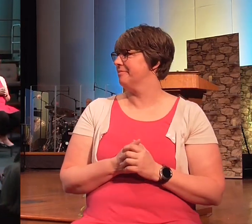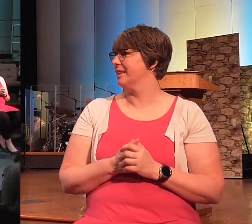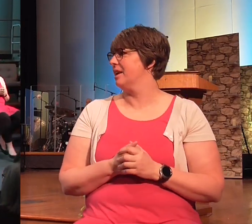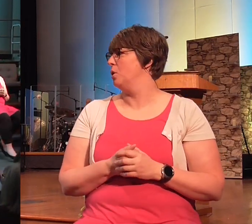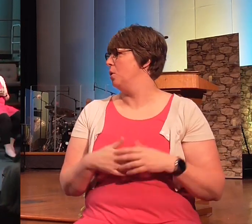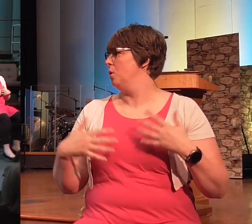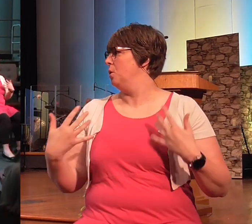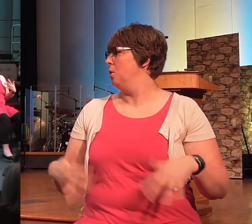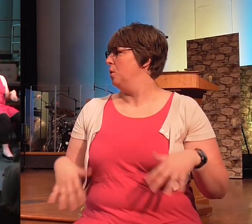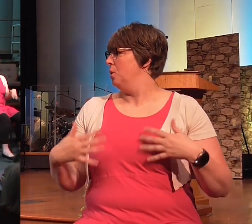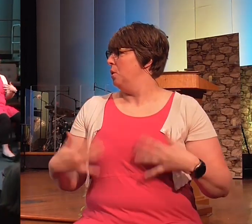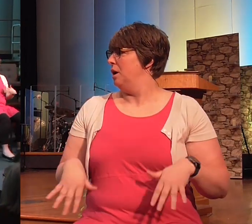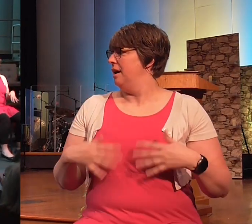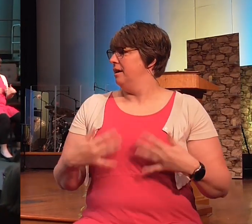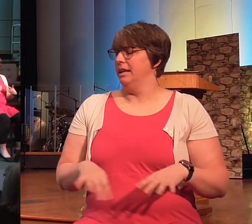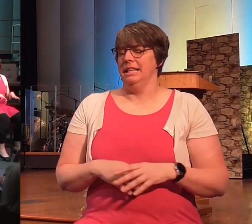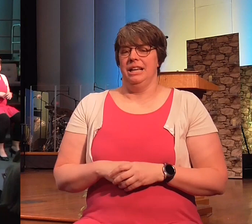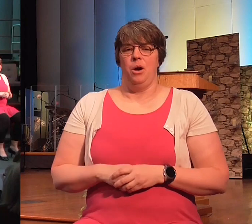Oh my goodness.